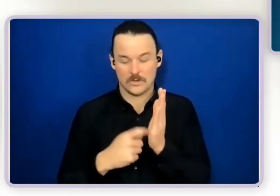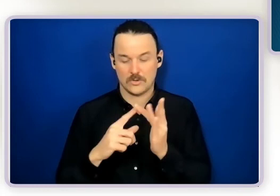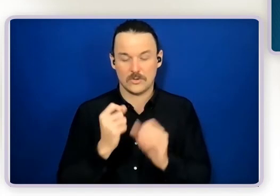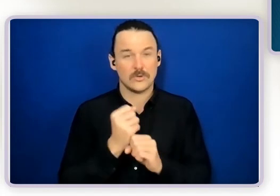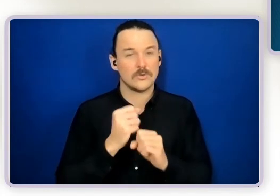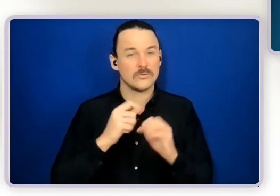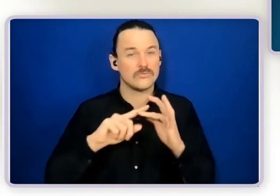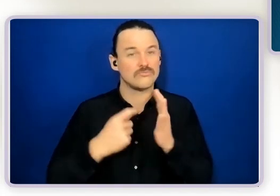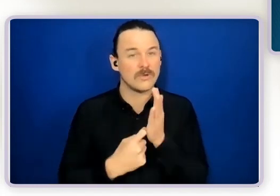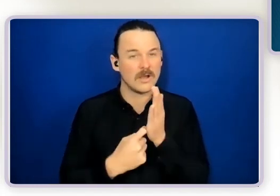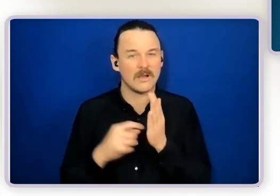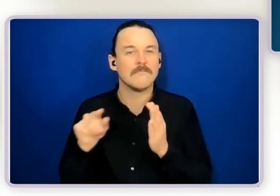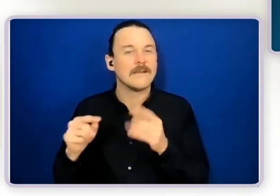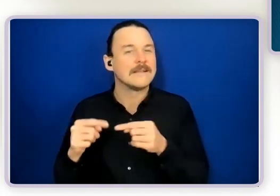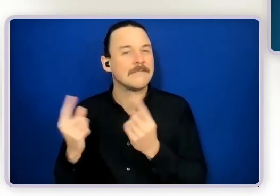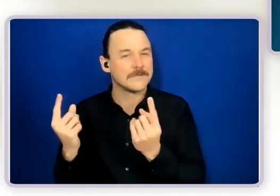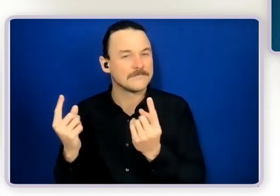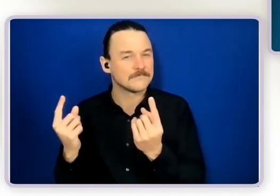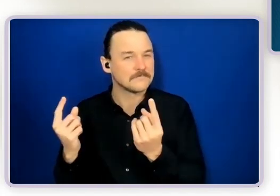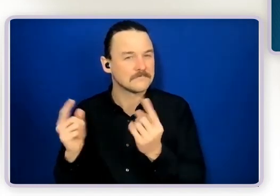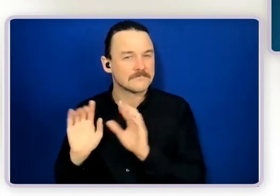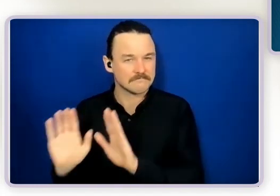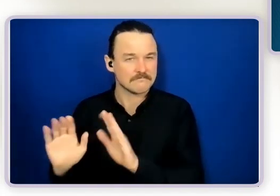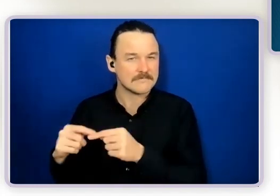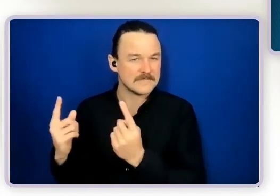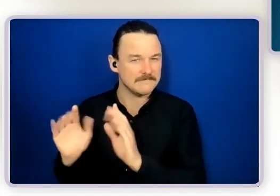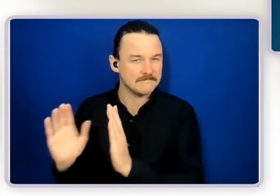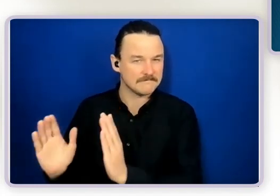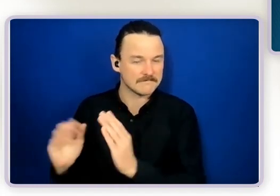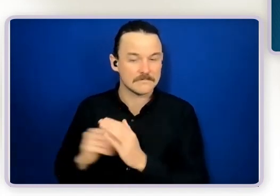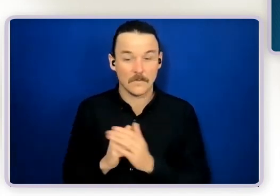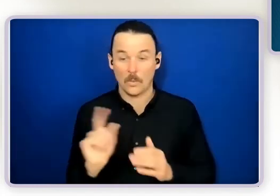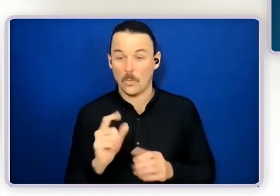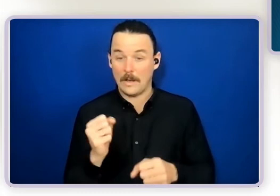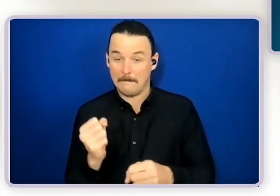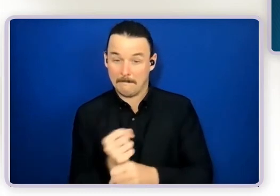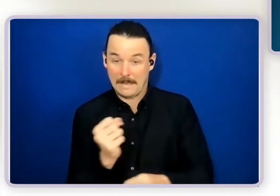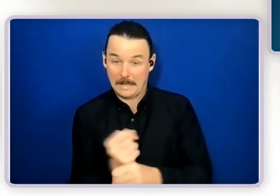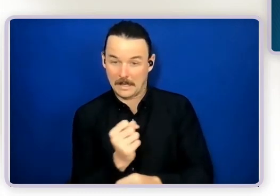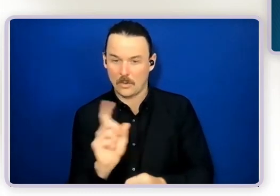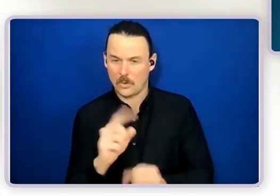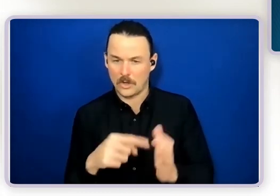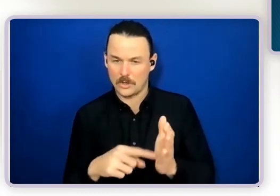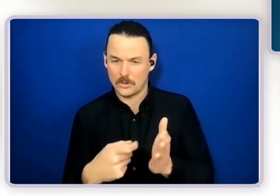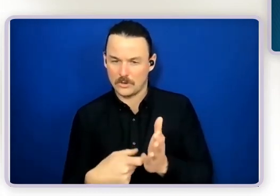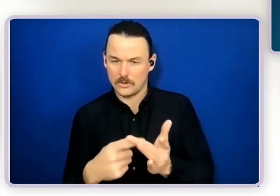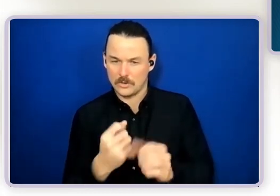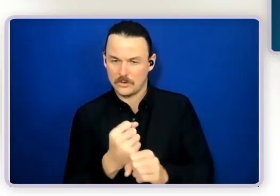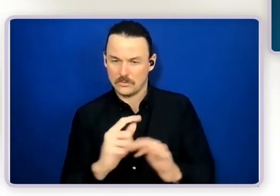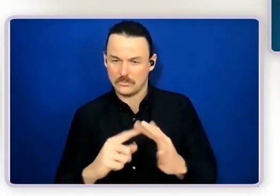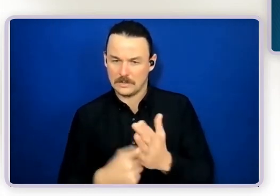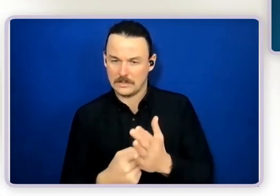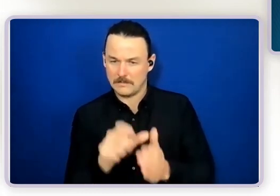of concern. In other words, what triggers somebody? What's happened just before the behaviour of